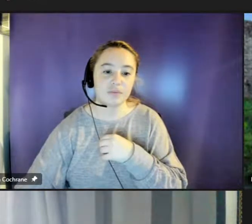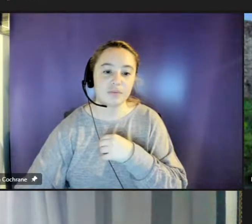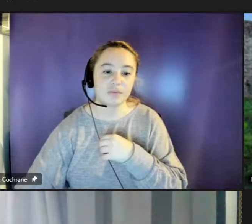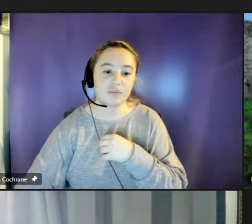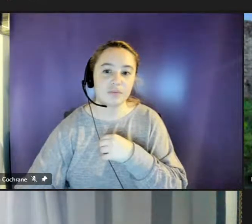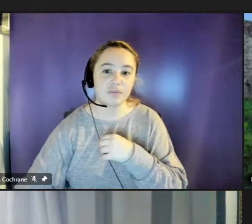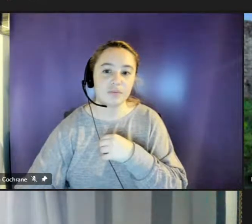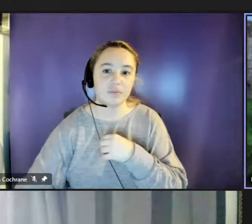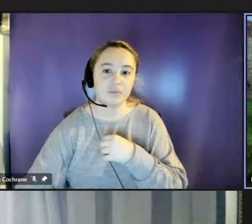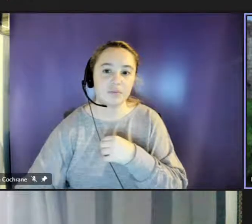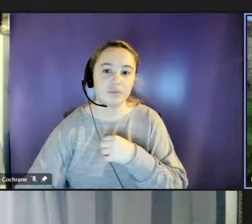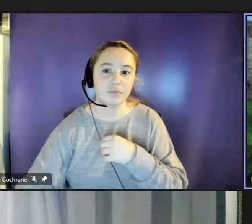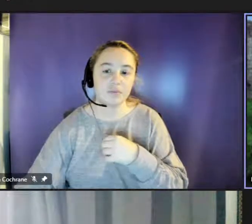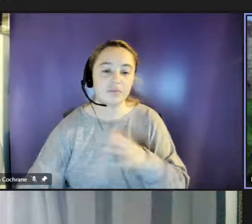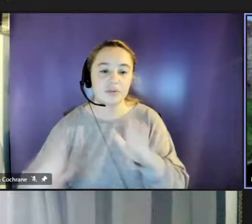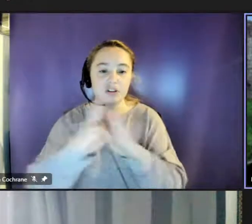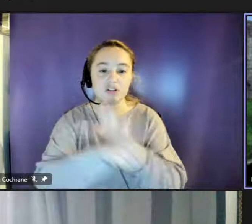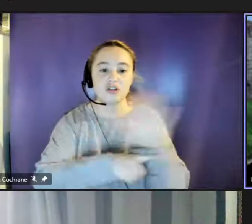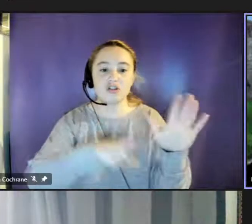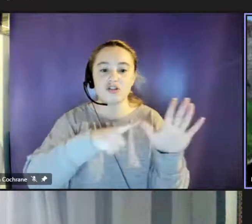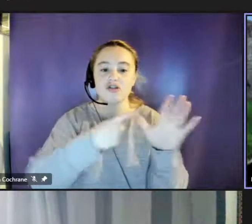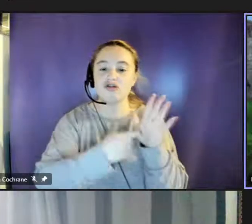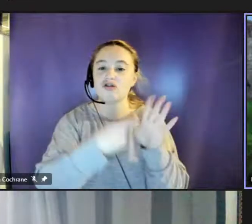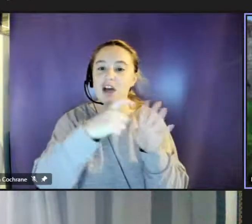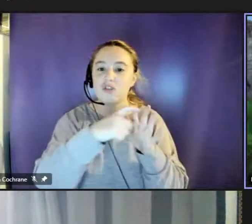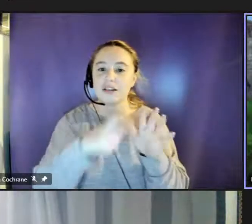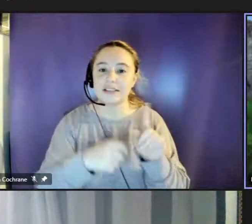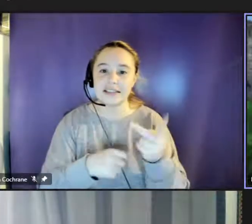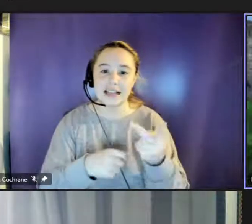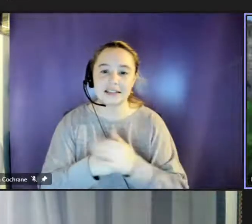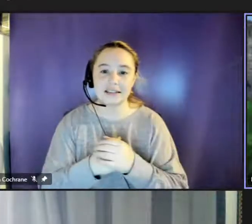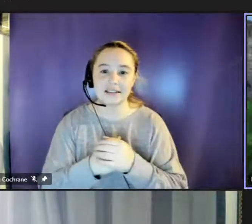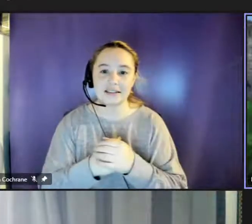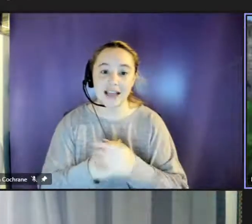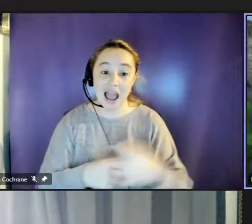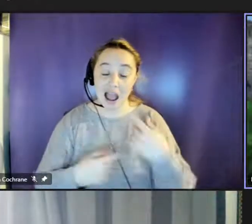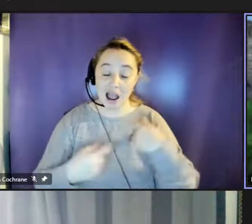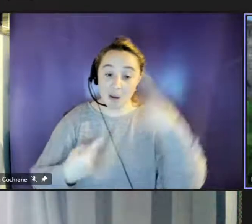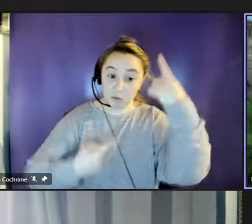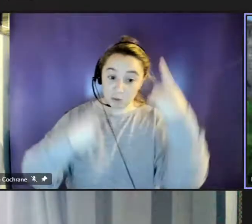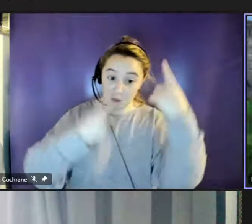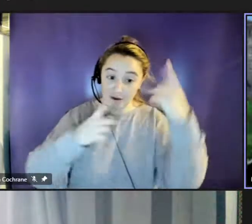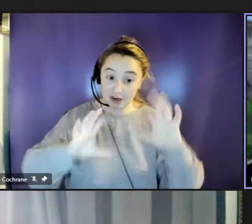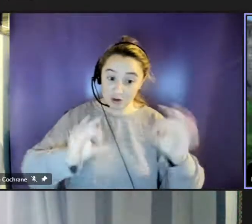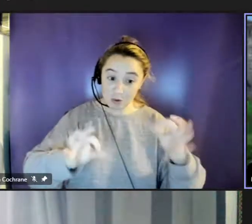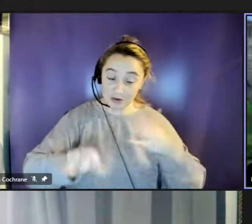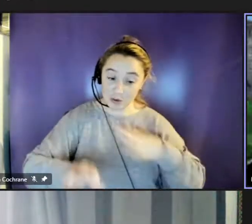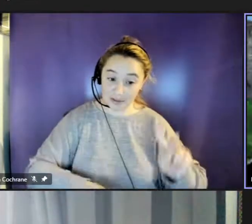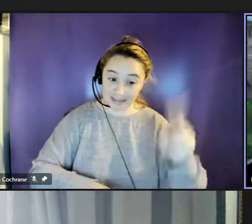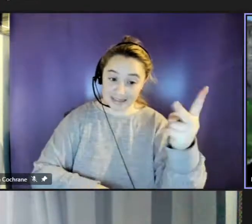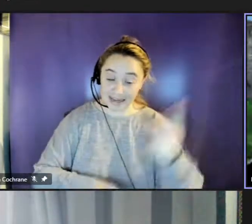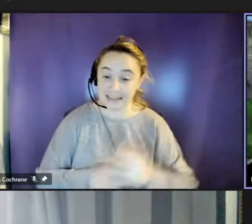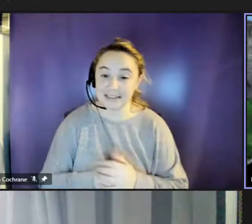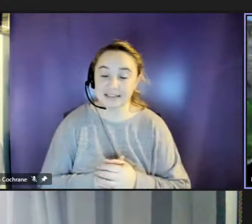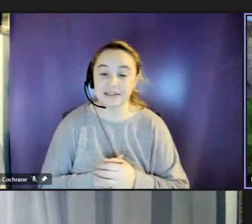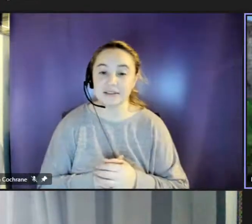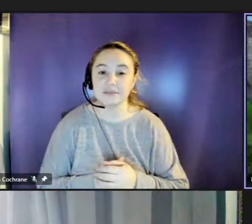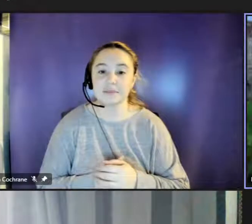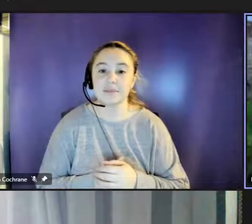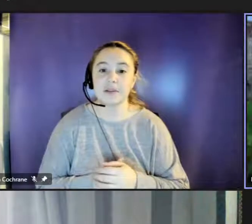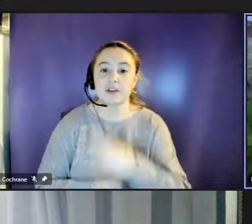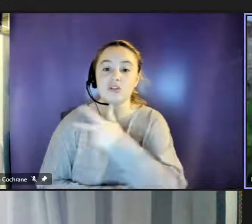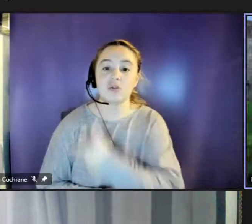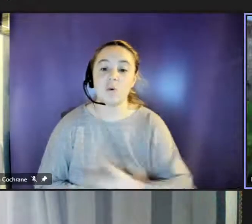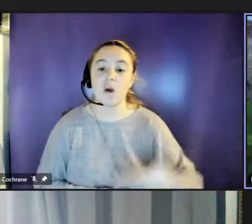I can second that. Thank you, Jared. I was worried for a minute there. Nobody was going to do it. Now, Councillor